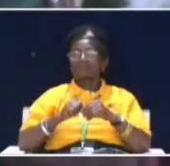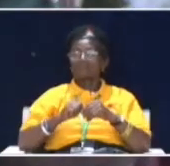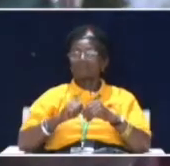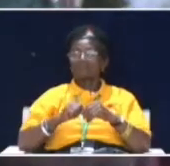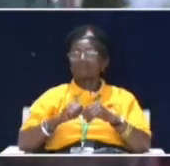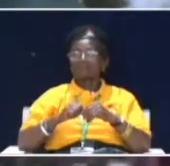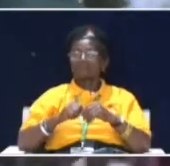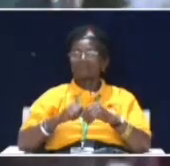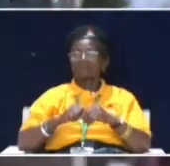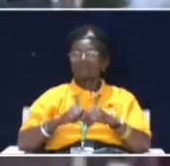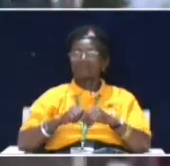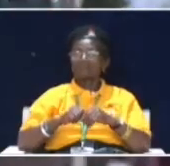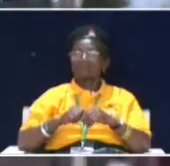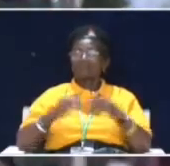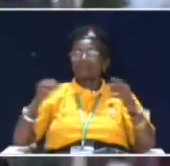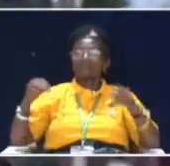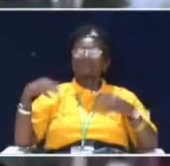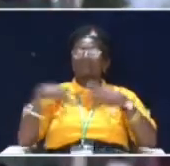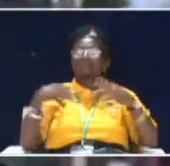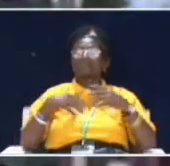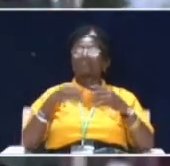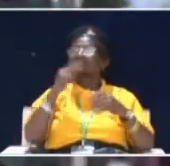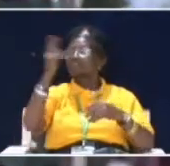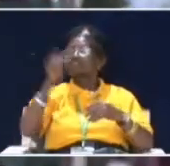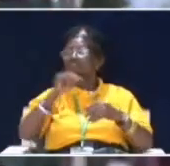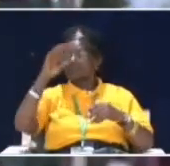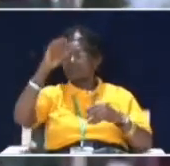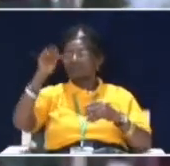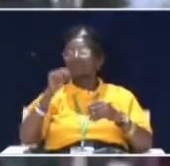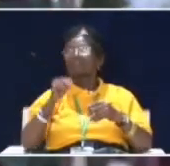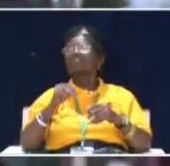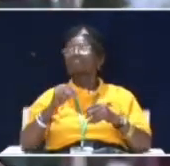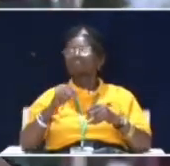Seest thou a man diligent in his business?